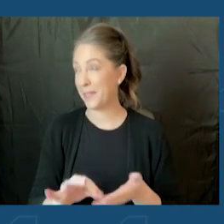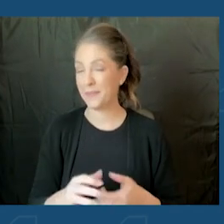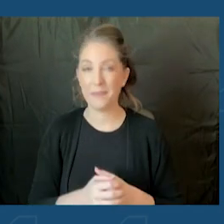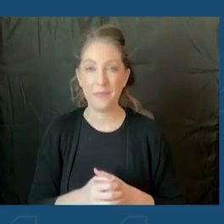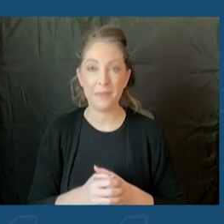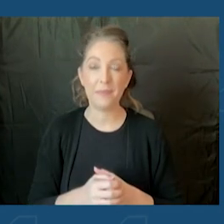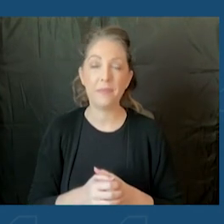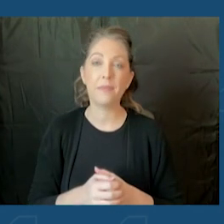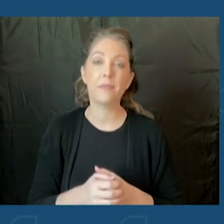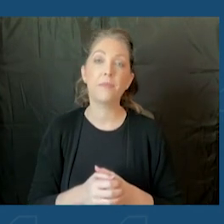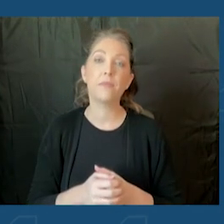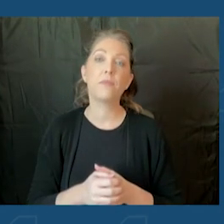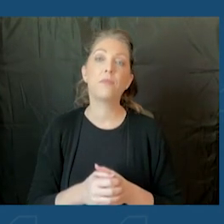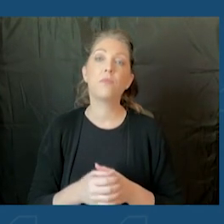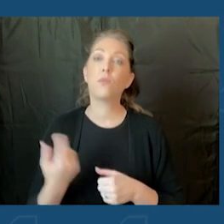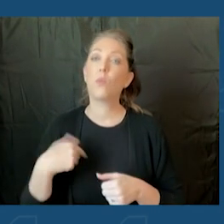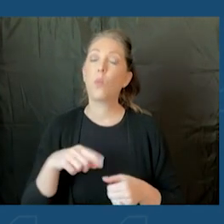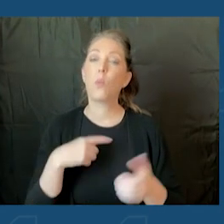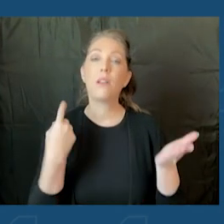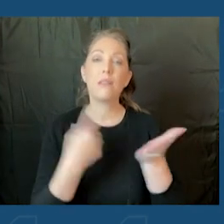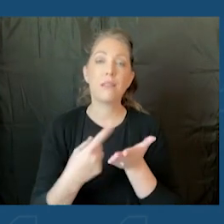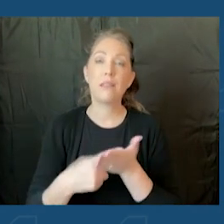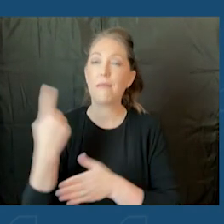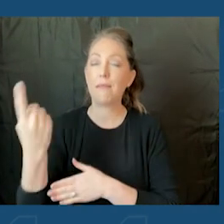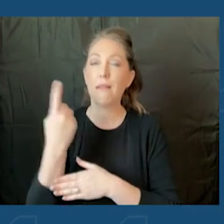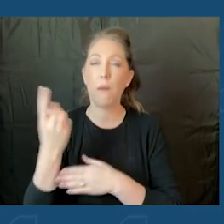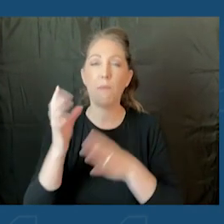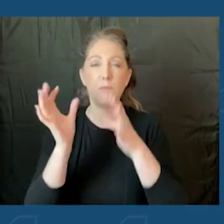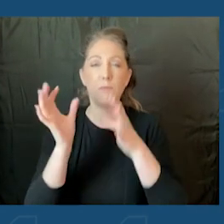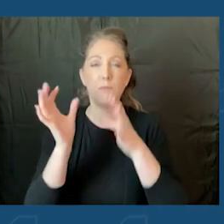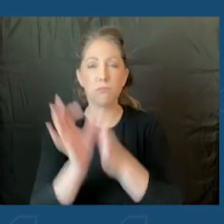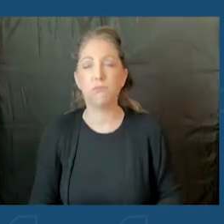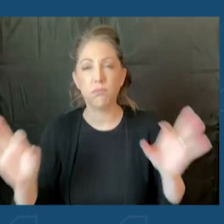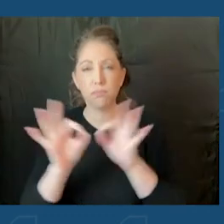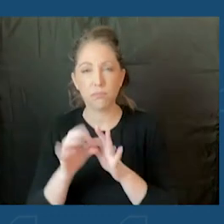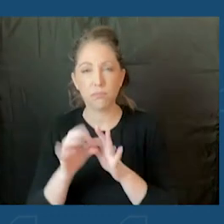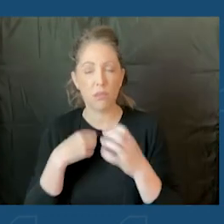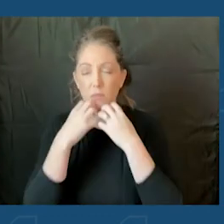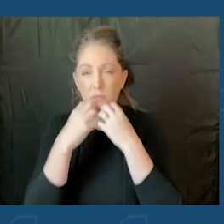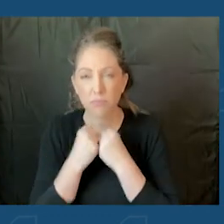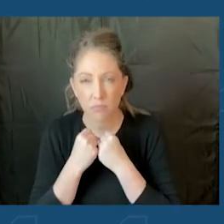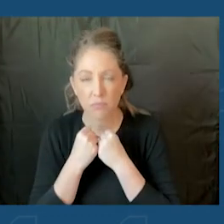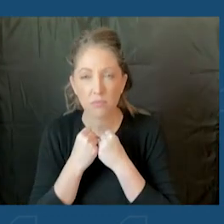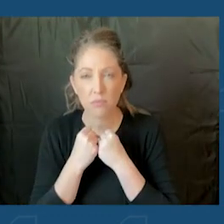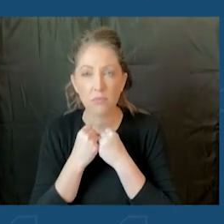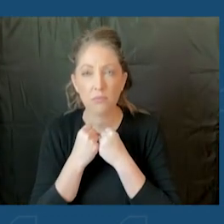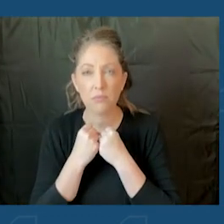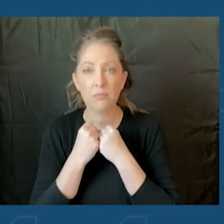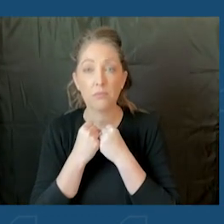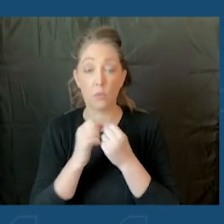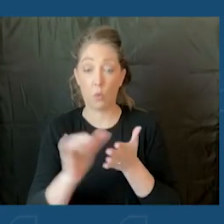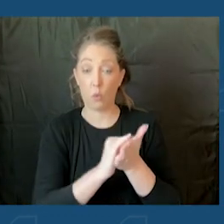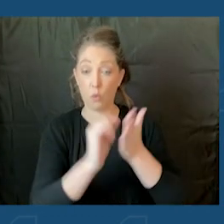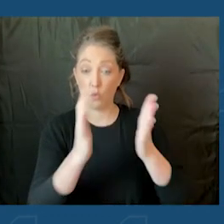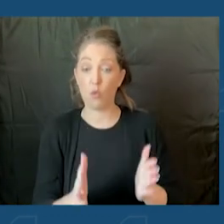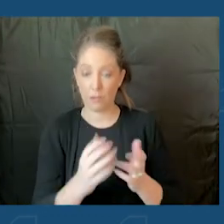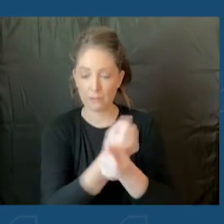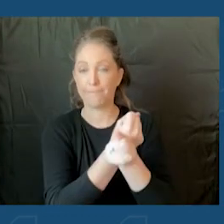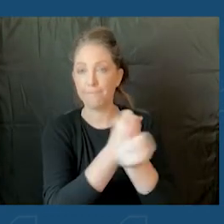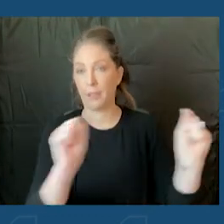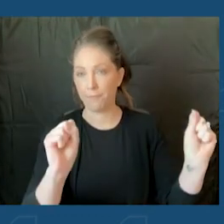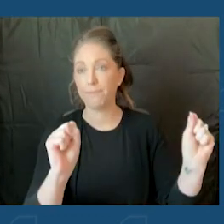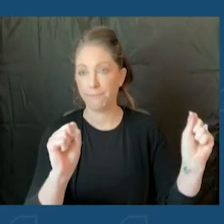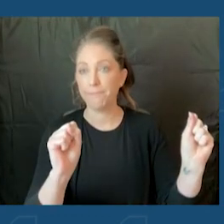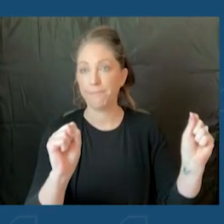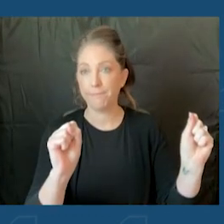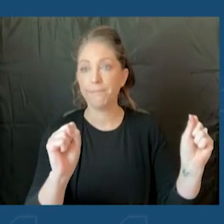say here, we're talking about something that's critically important, something that I care very deeply about, and that is keeping New Yorkers safe. And I will say,